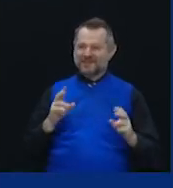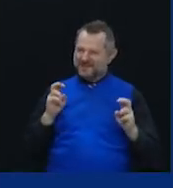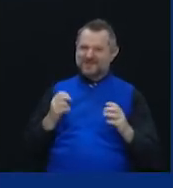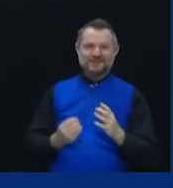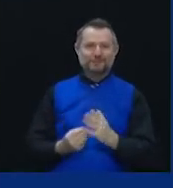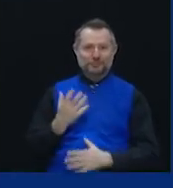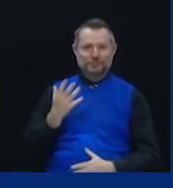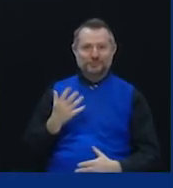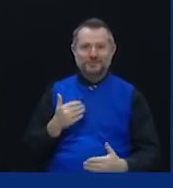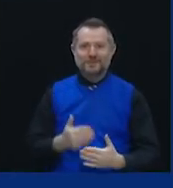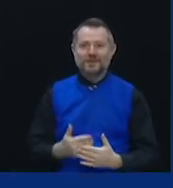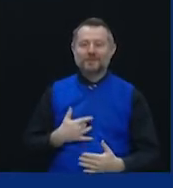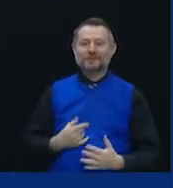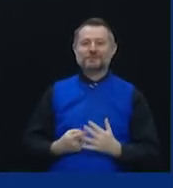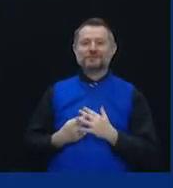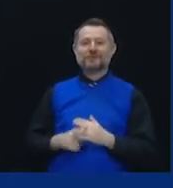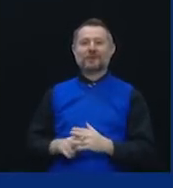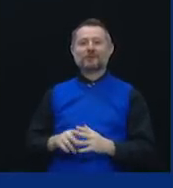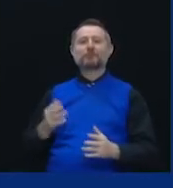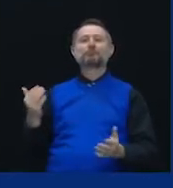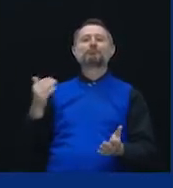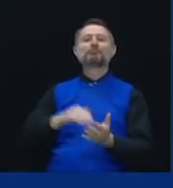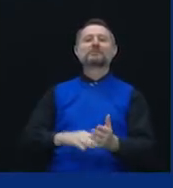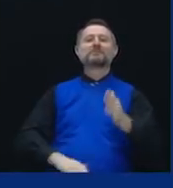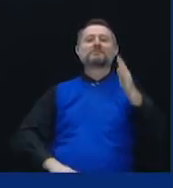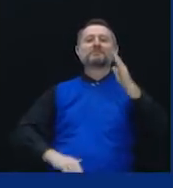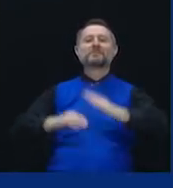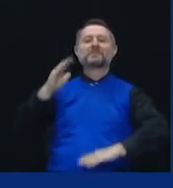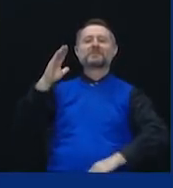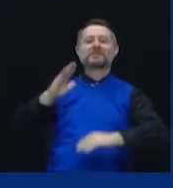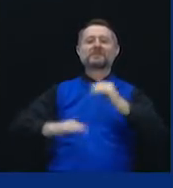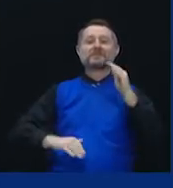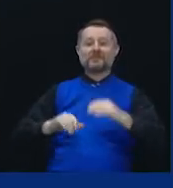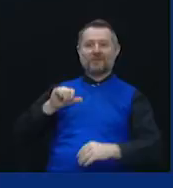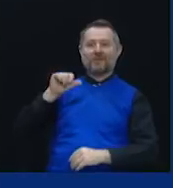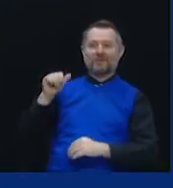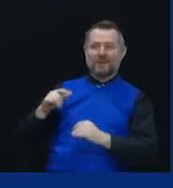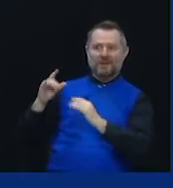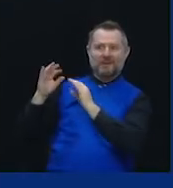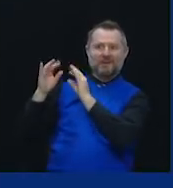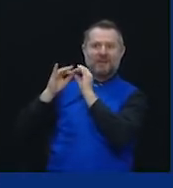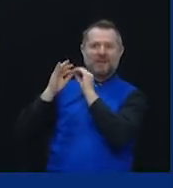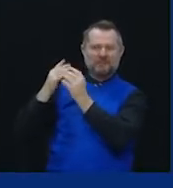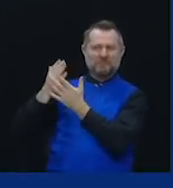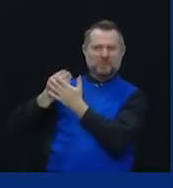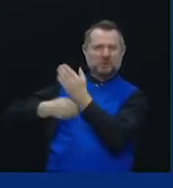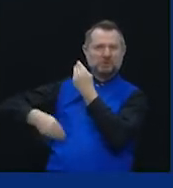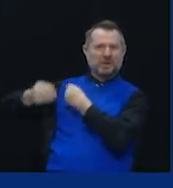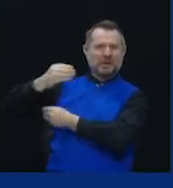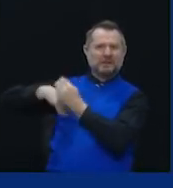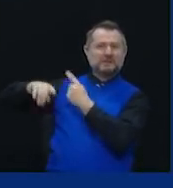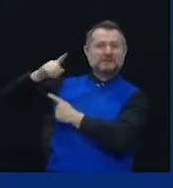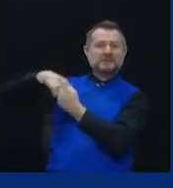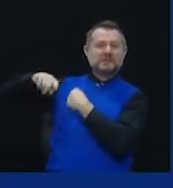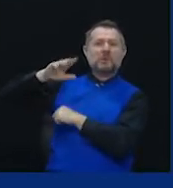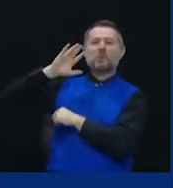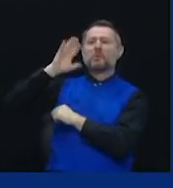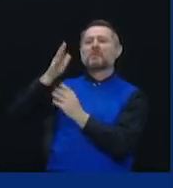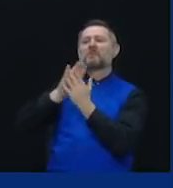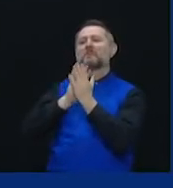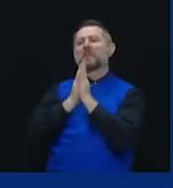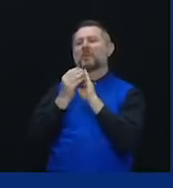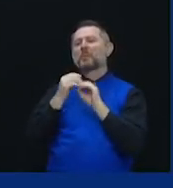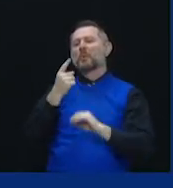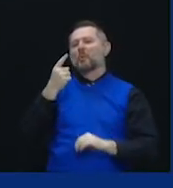to rebuild. We're working on a budget up in Albany that's going to be the biggest and the best action plan for the state of New